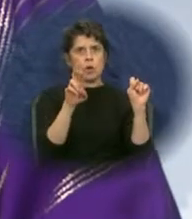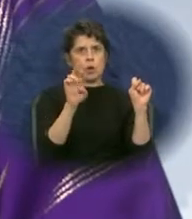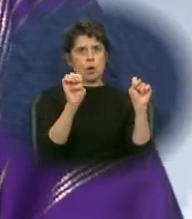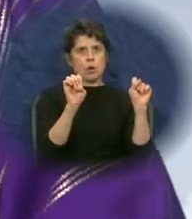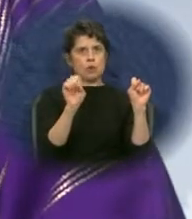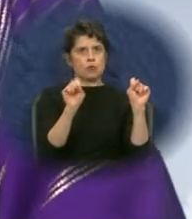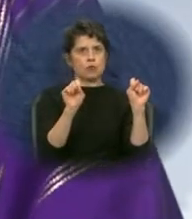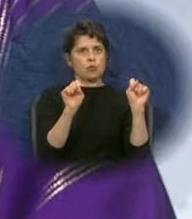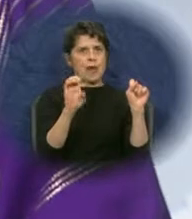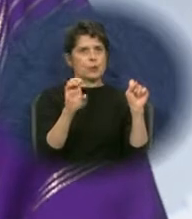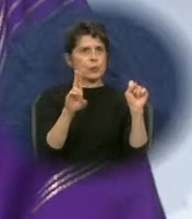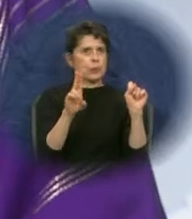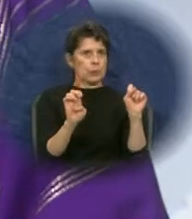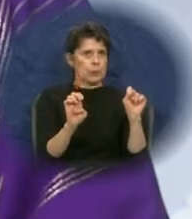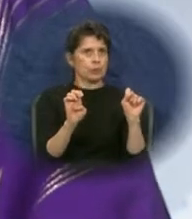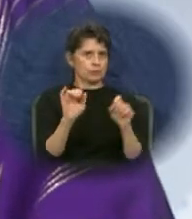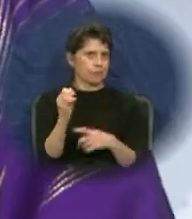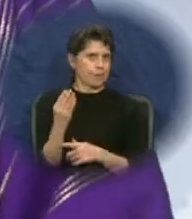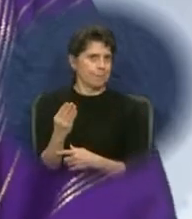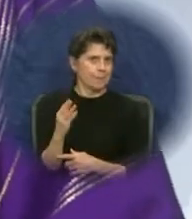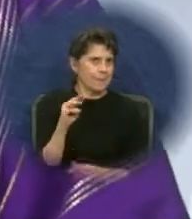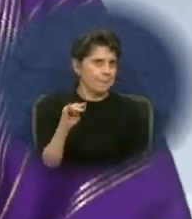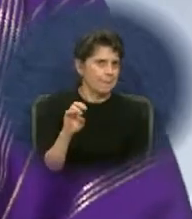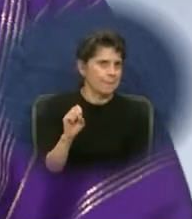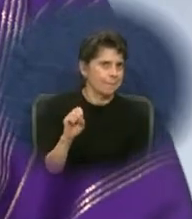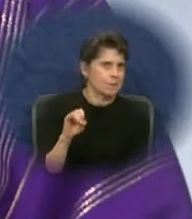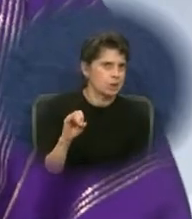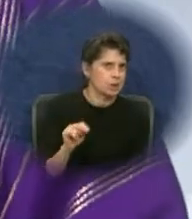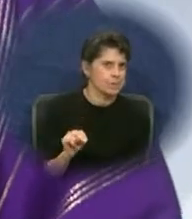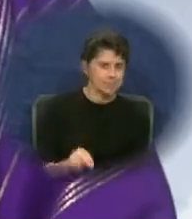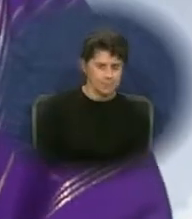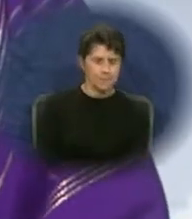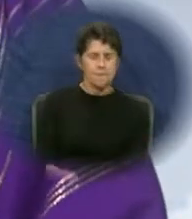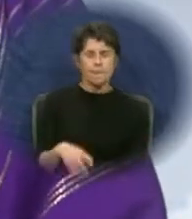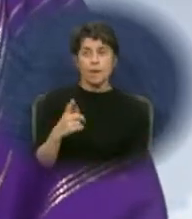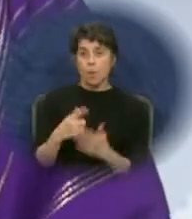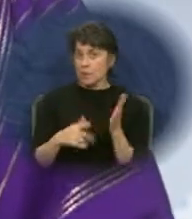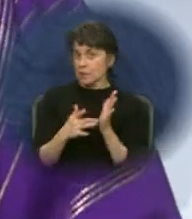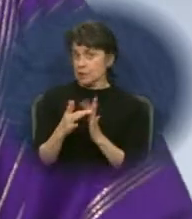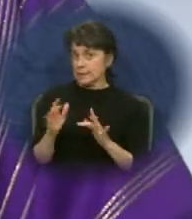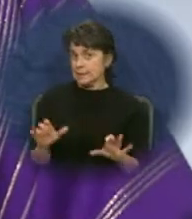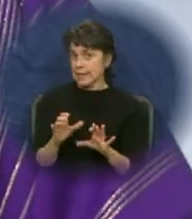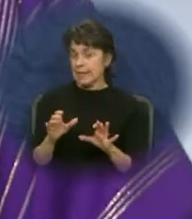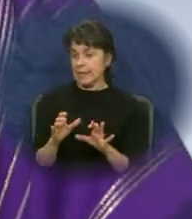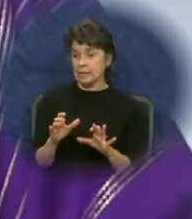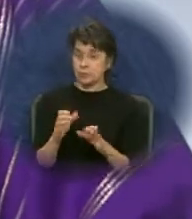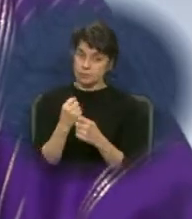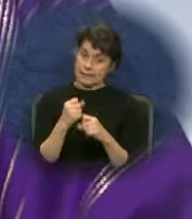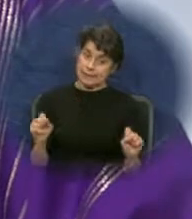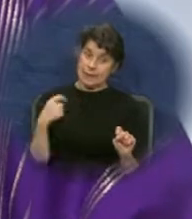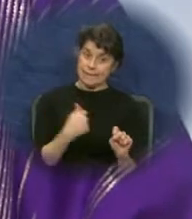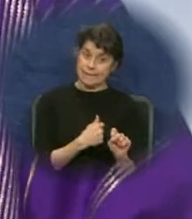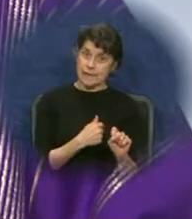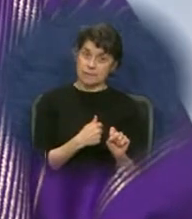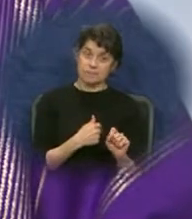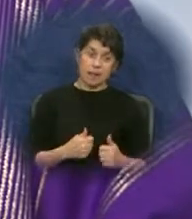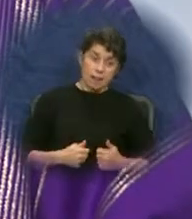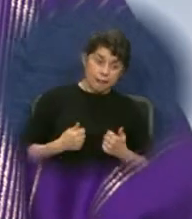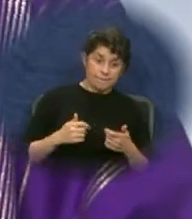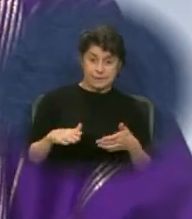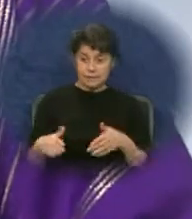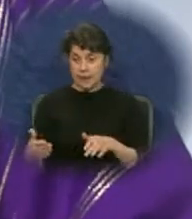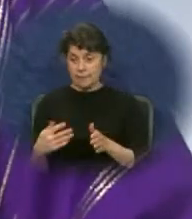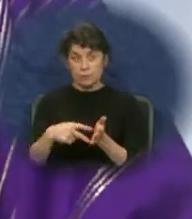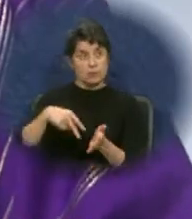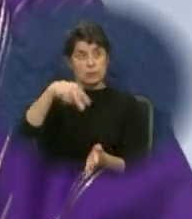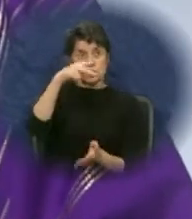simple call for us, not only the beginning of what Jesus did to lead to salvation through his life, death, and resurrection, but also was a call for